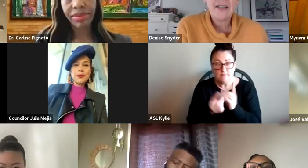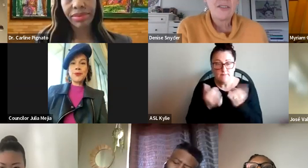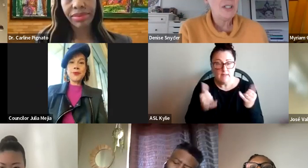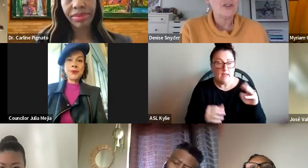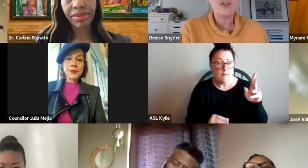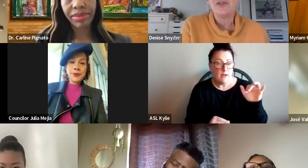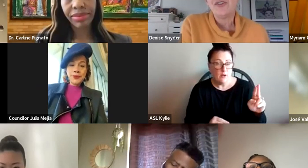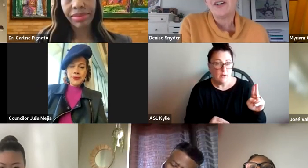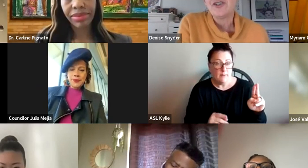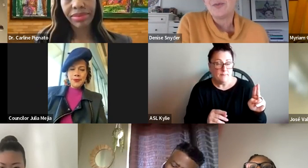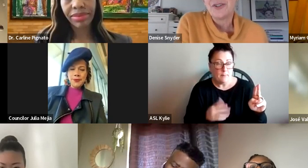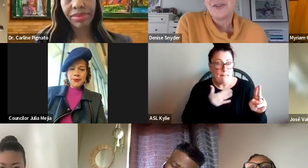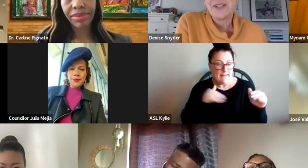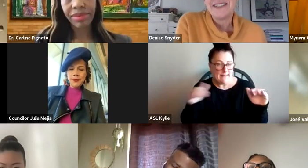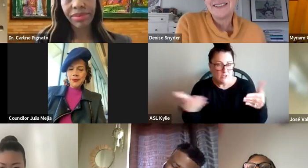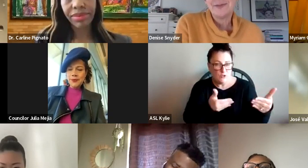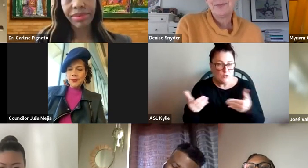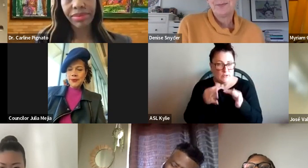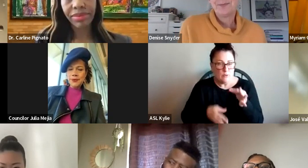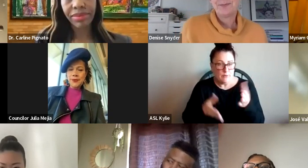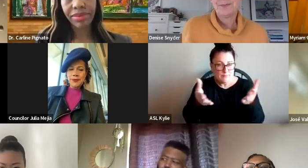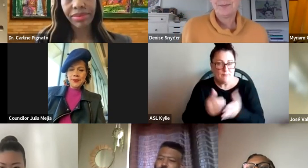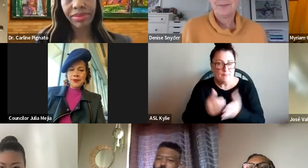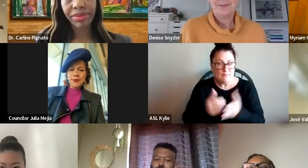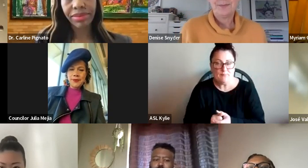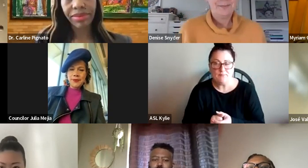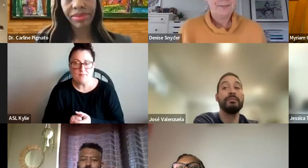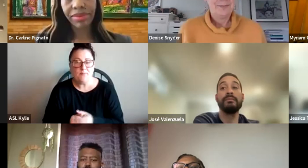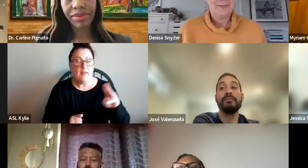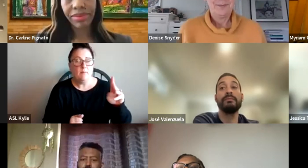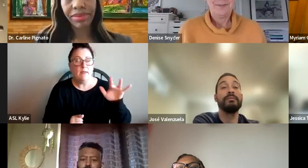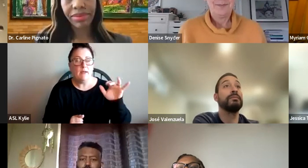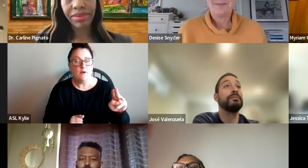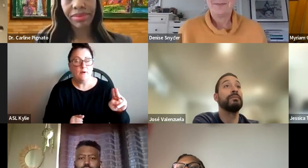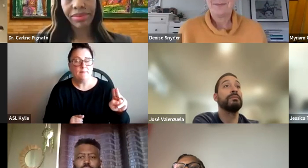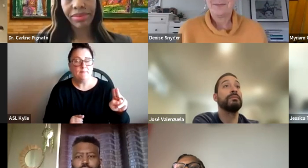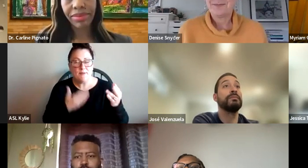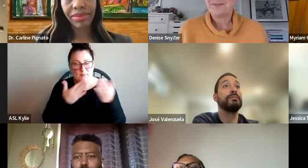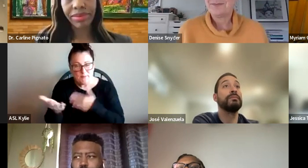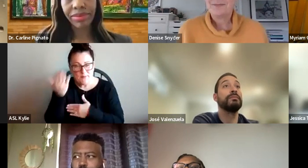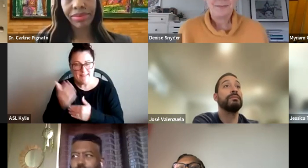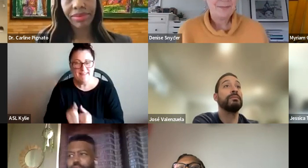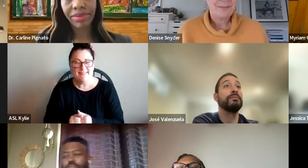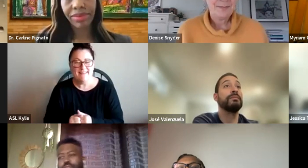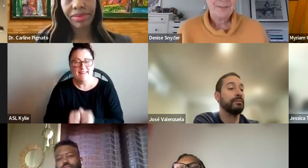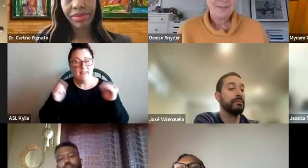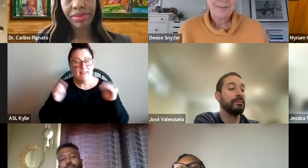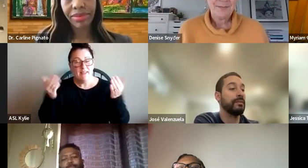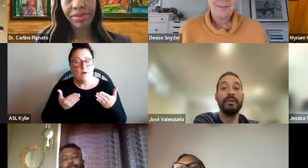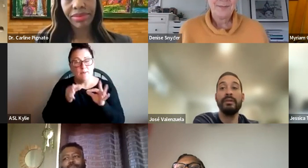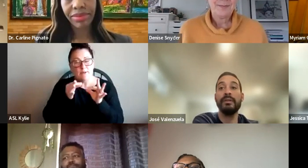may I ask you to introduce our interpreters, please? This is Miriam speaking. Good morning. Please welcome